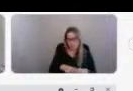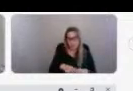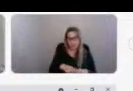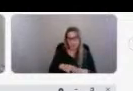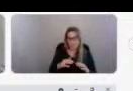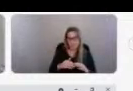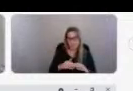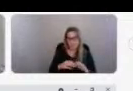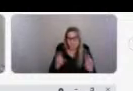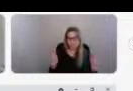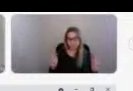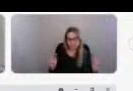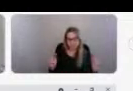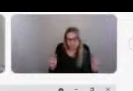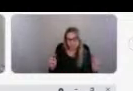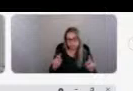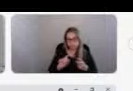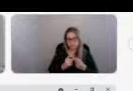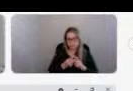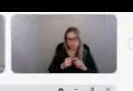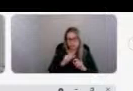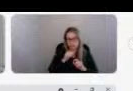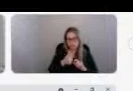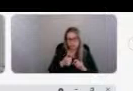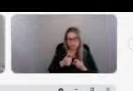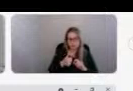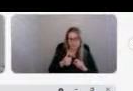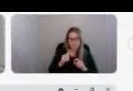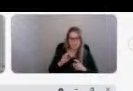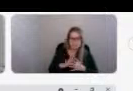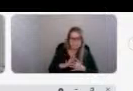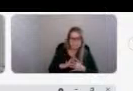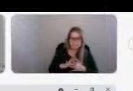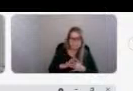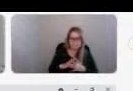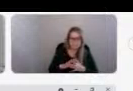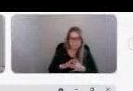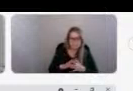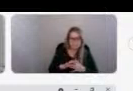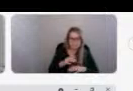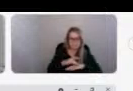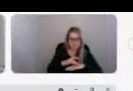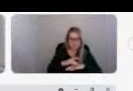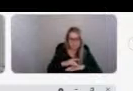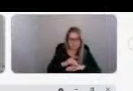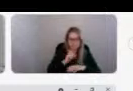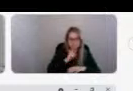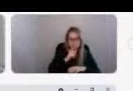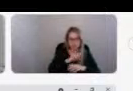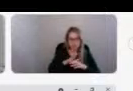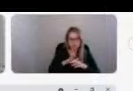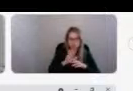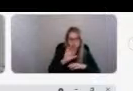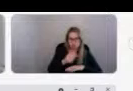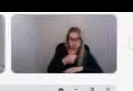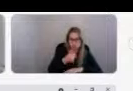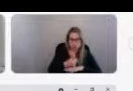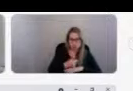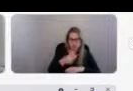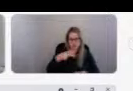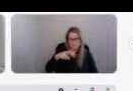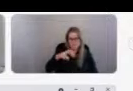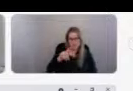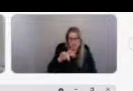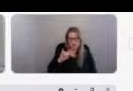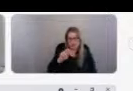unavoidable in some areas because of factors like population density and geography but to intentionally create a partisan district just because some